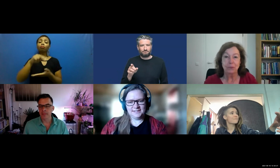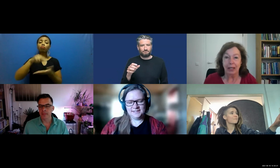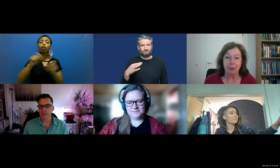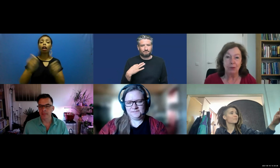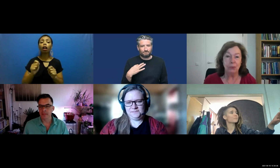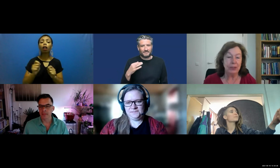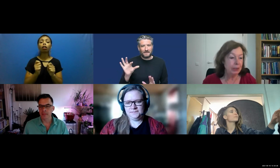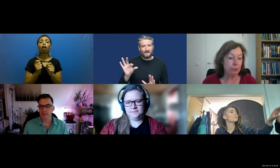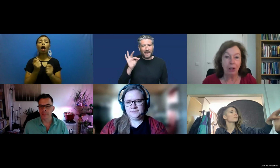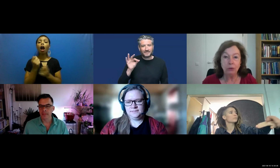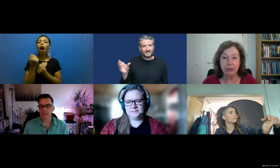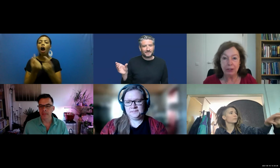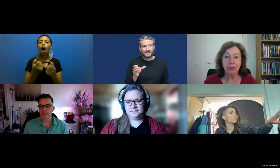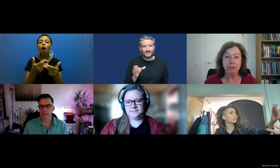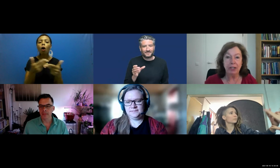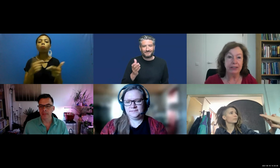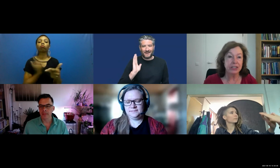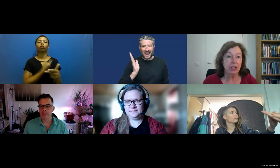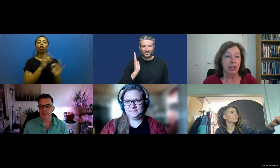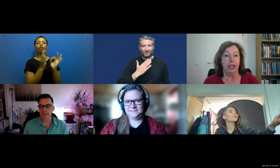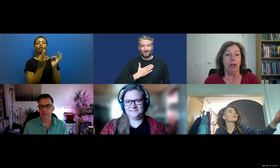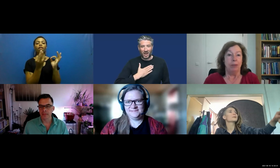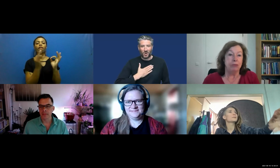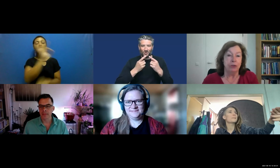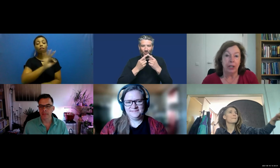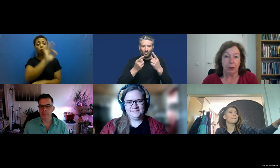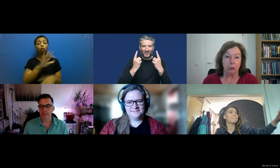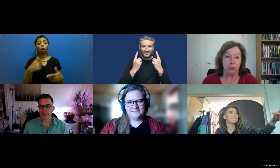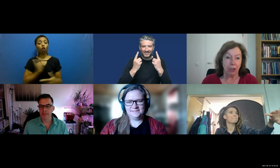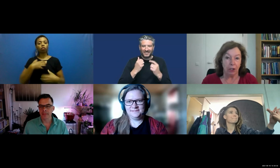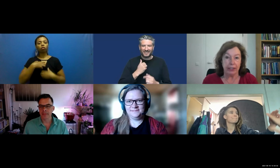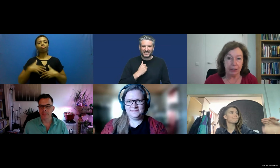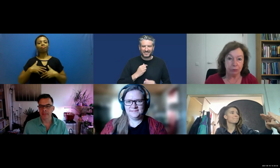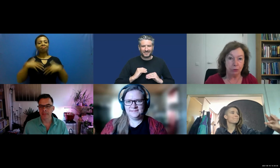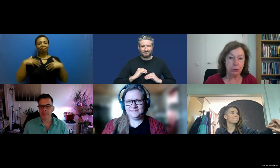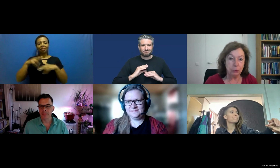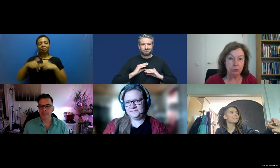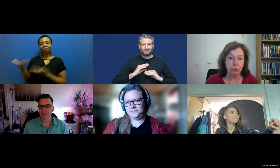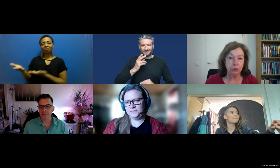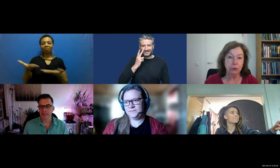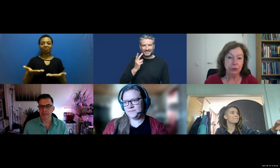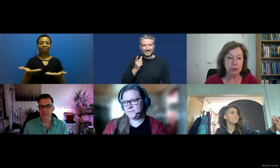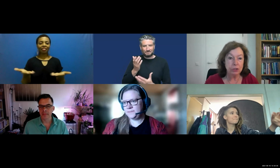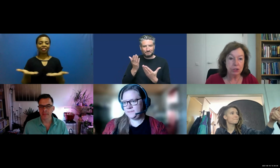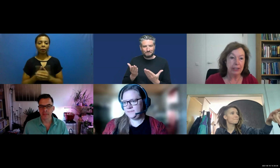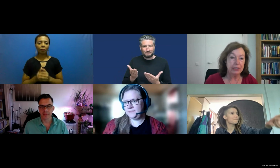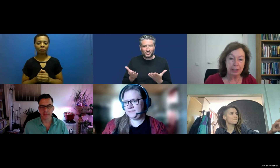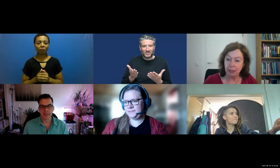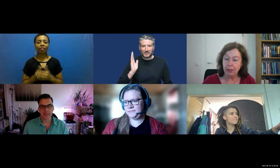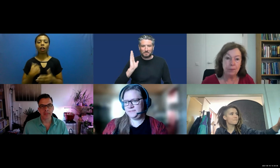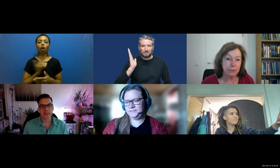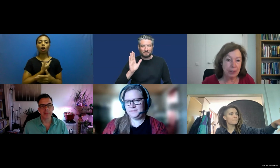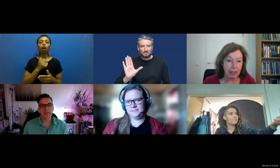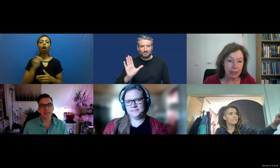So I'm really proud that you have done this. But for now, we are here for you, for the audience, and